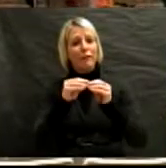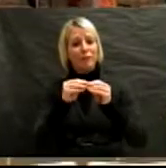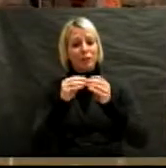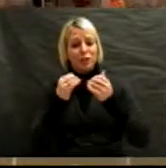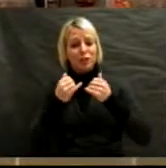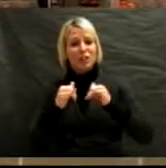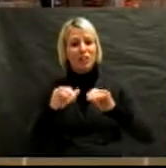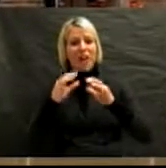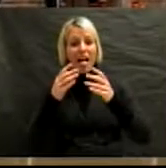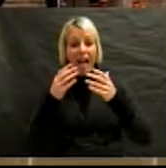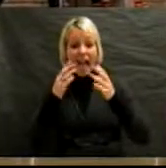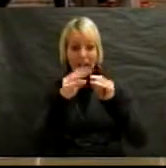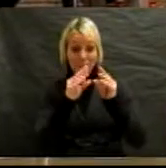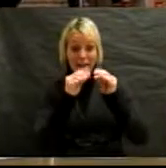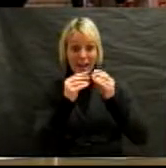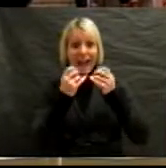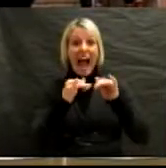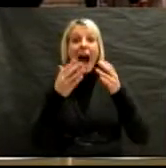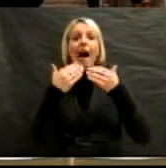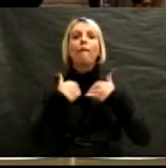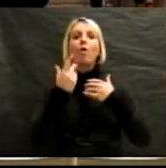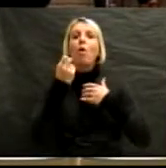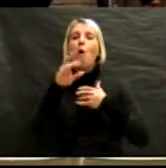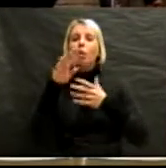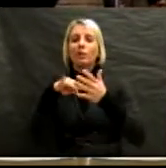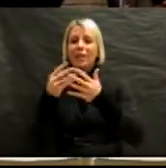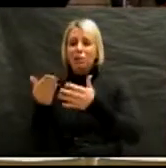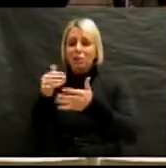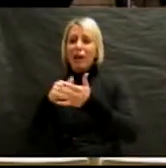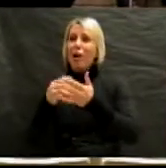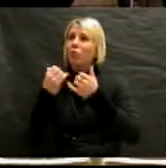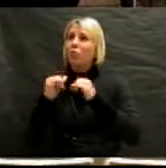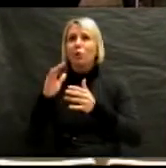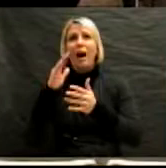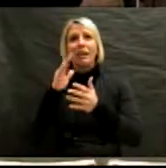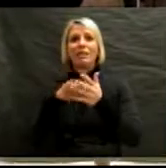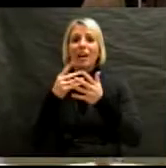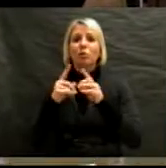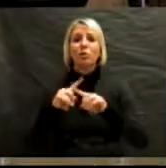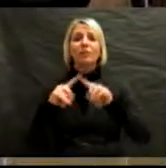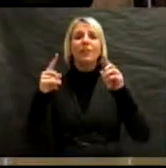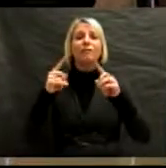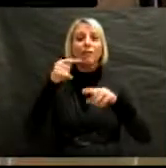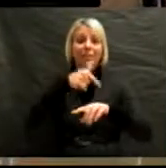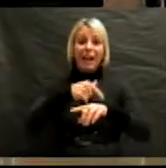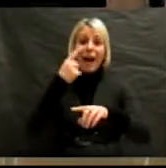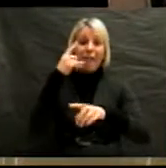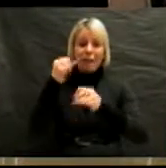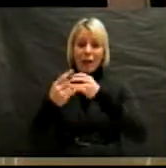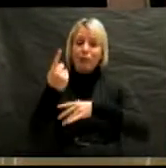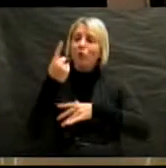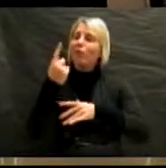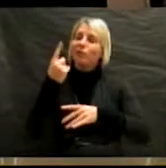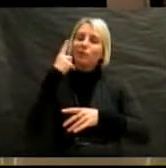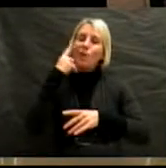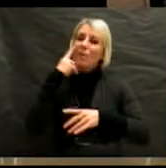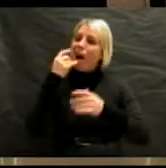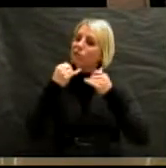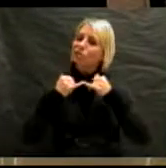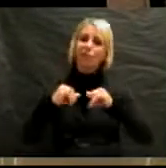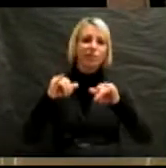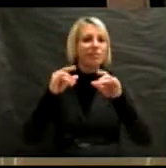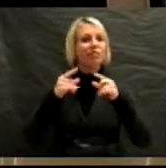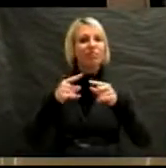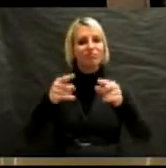challenge we had in scheduling the last one and the fact that it was going to stay cold for another day or so, we thought we'd just go ahead and do the meeting. So thank you all